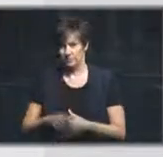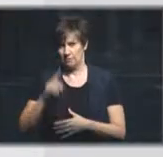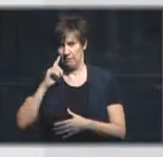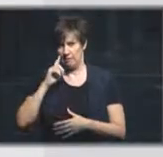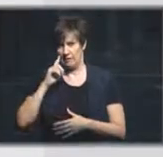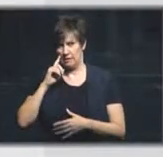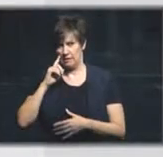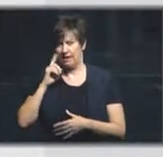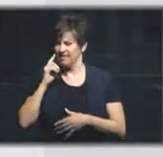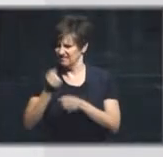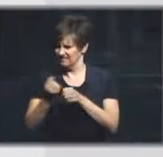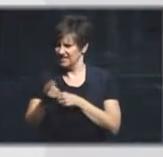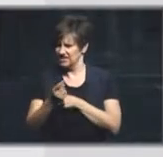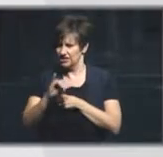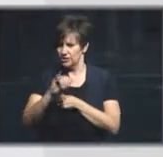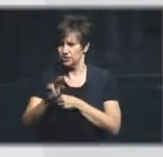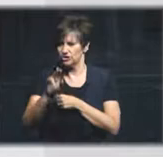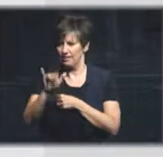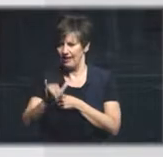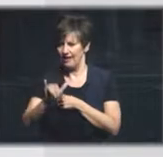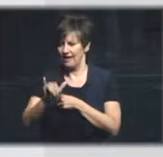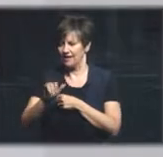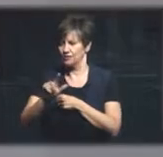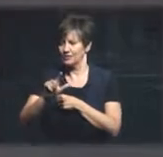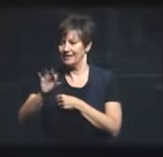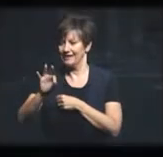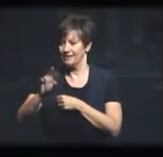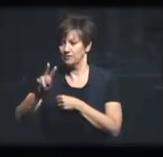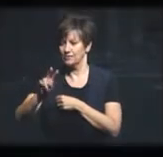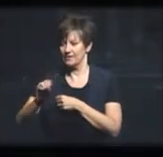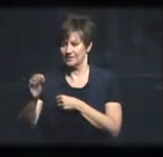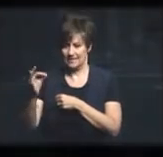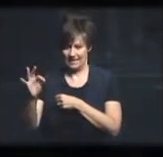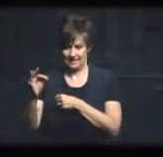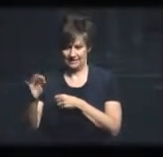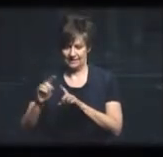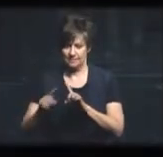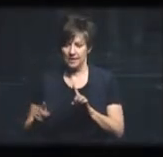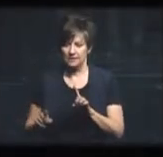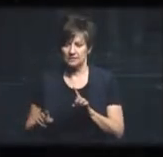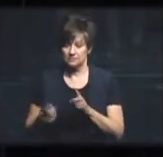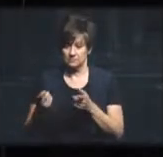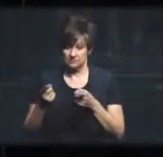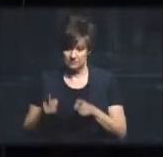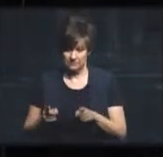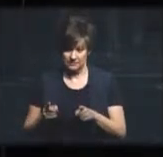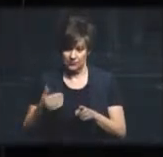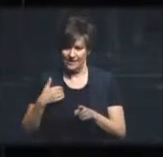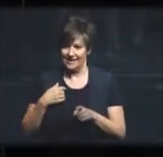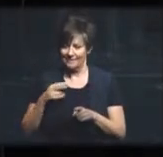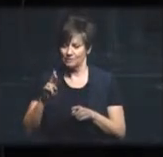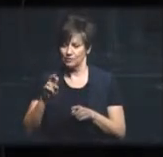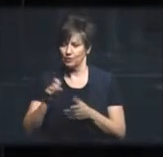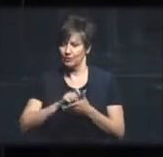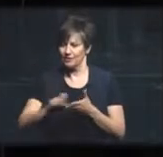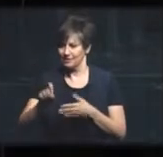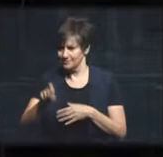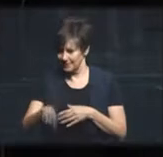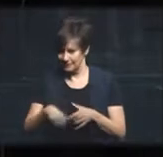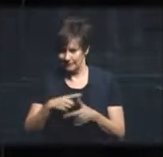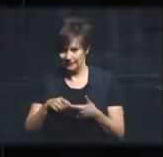said next year, July 29th, 2019. But what's happening is that we've got some rewrites to do. We've got